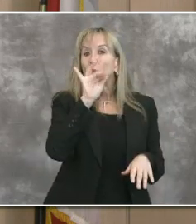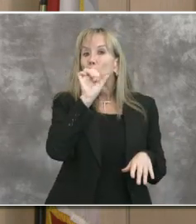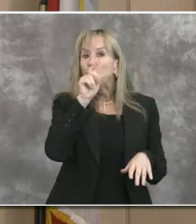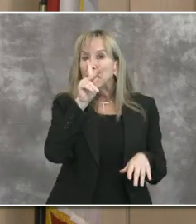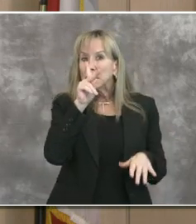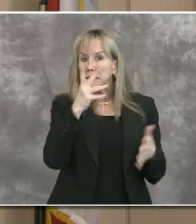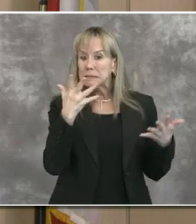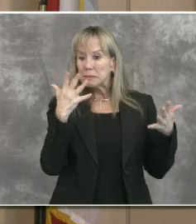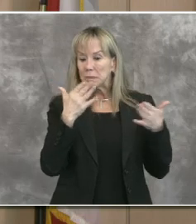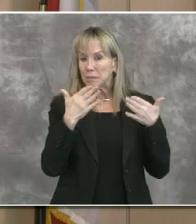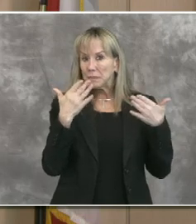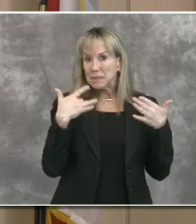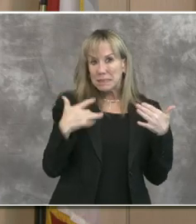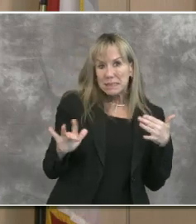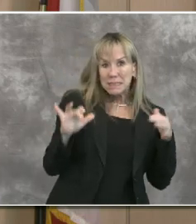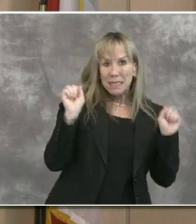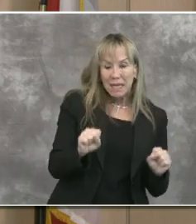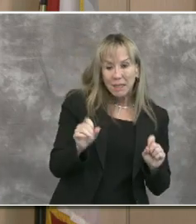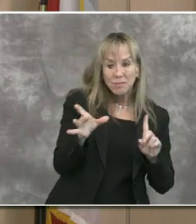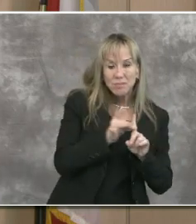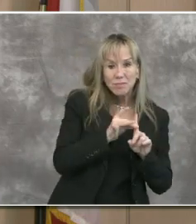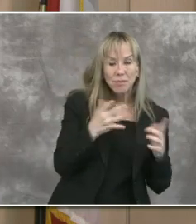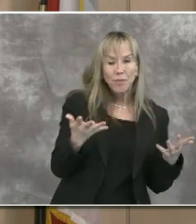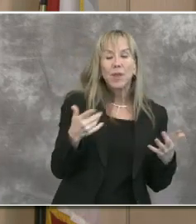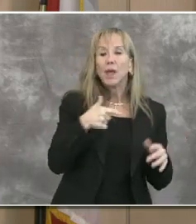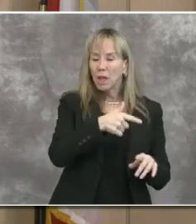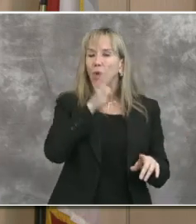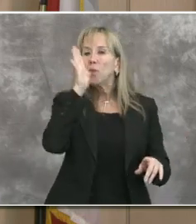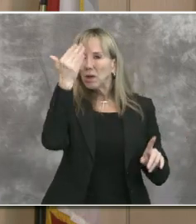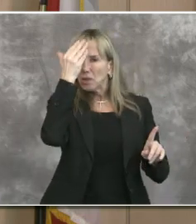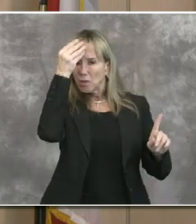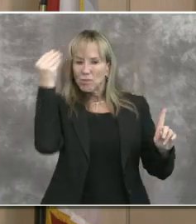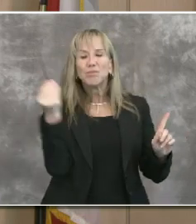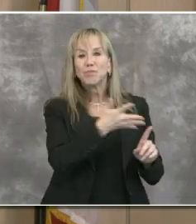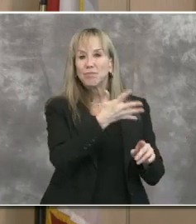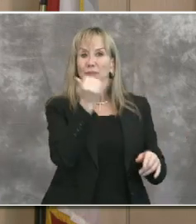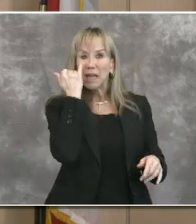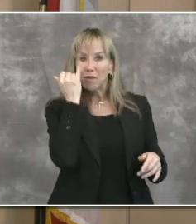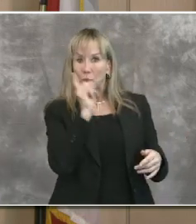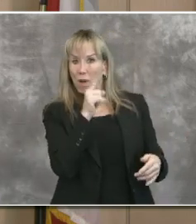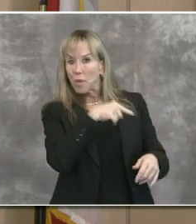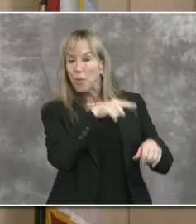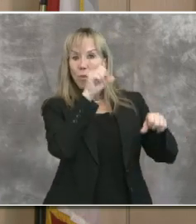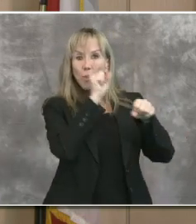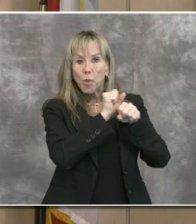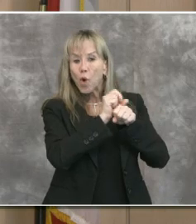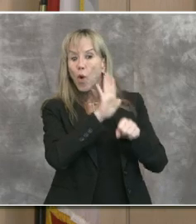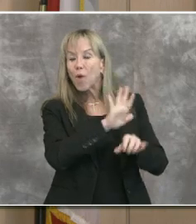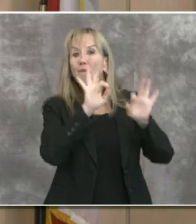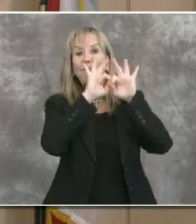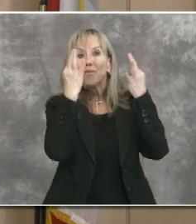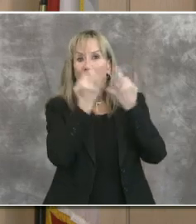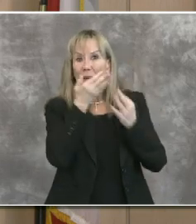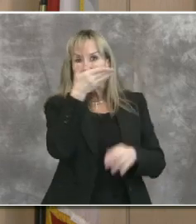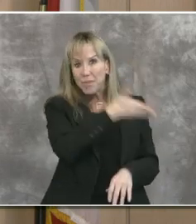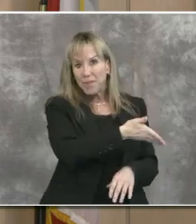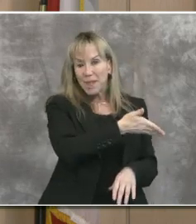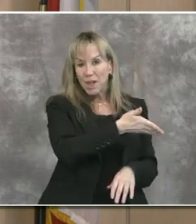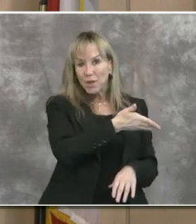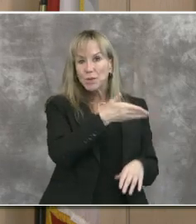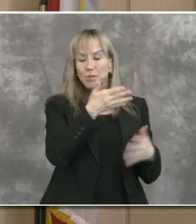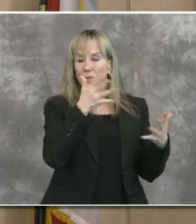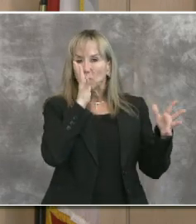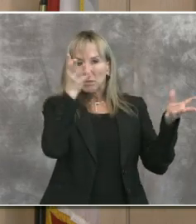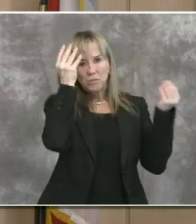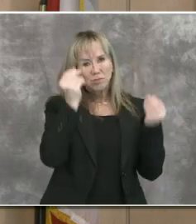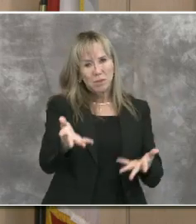will know if there is a outbreak in a facility where their loved ones are already